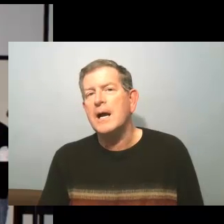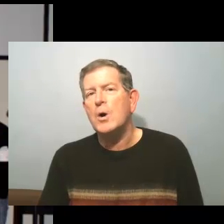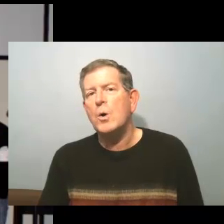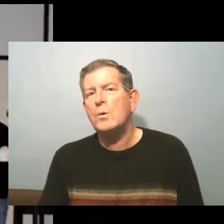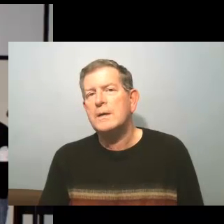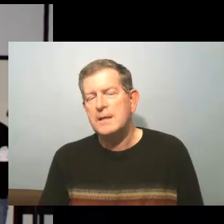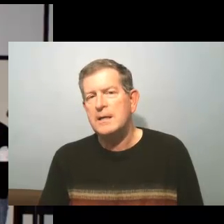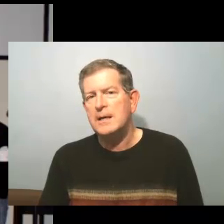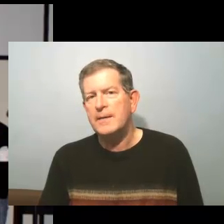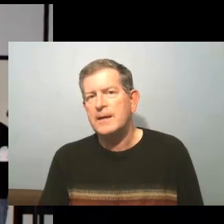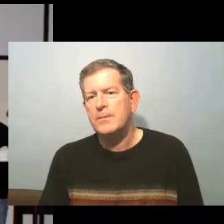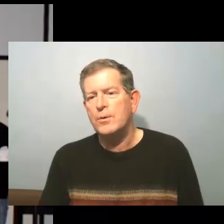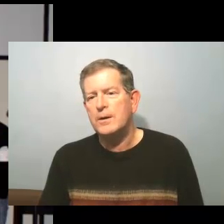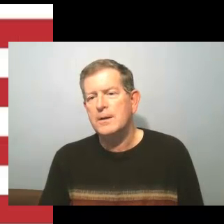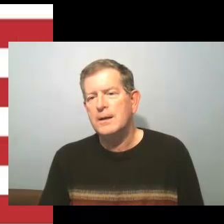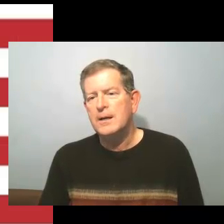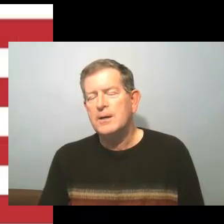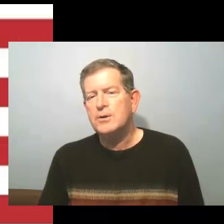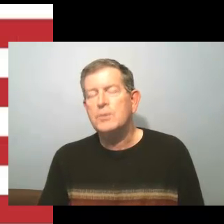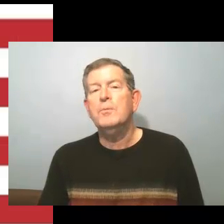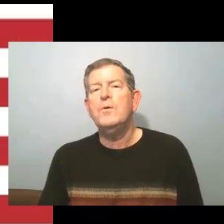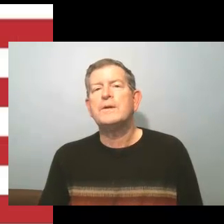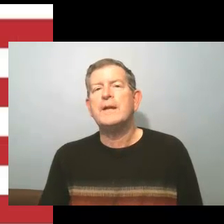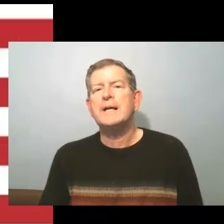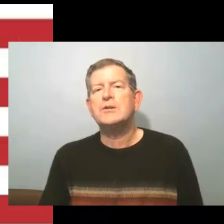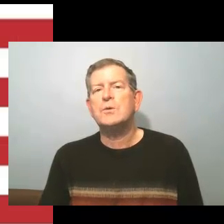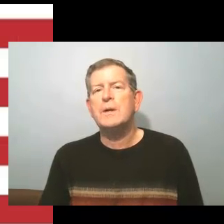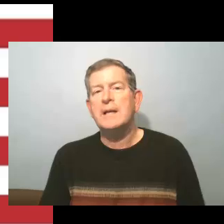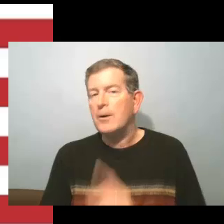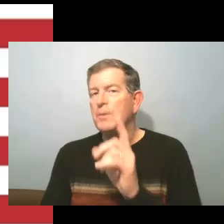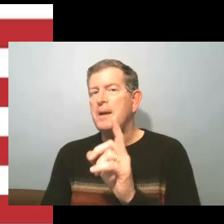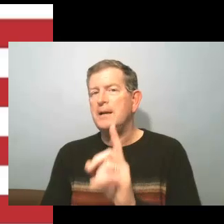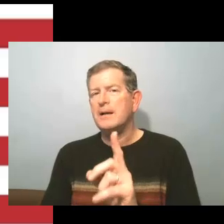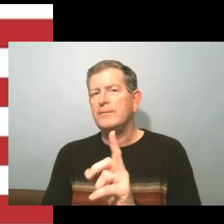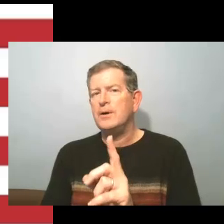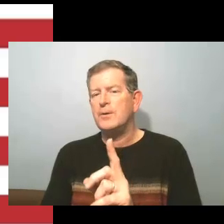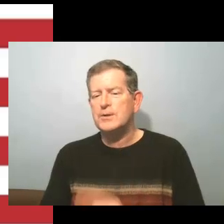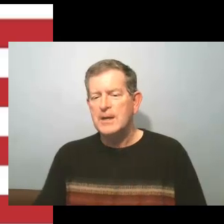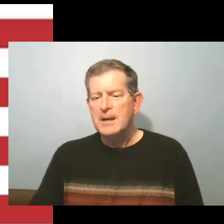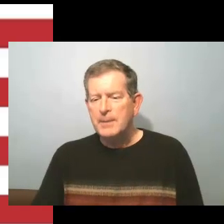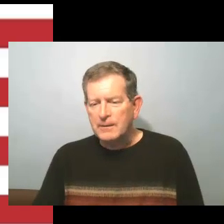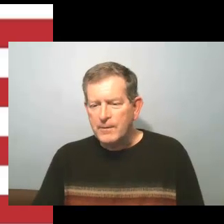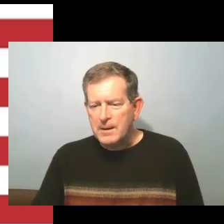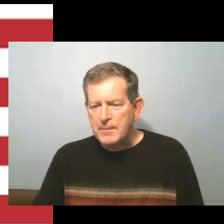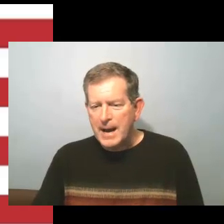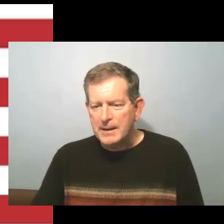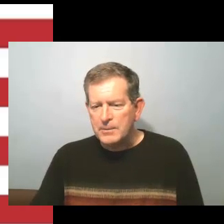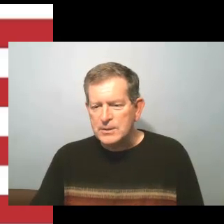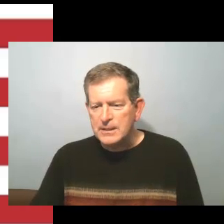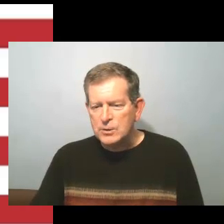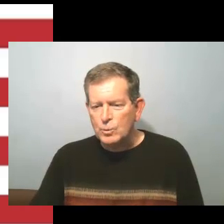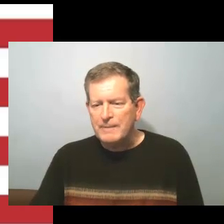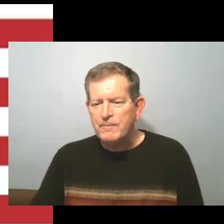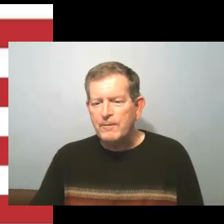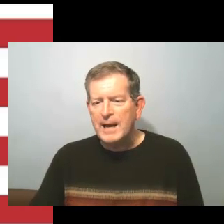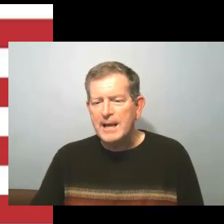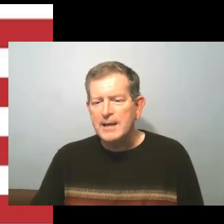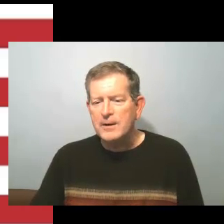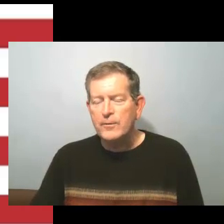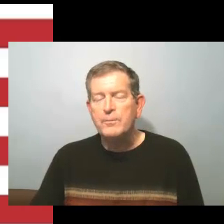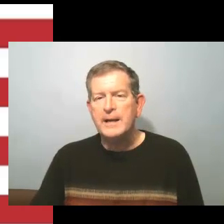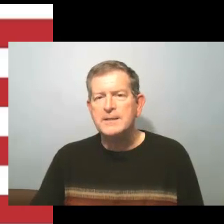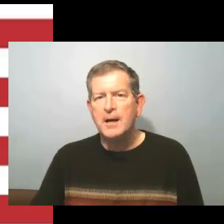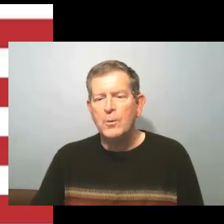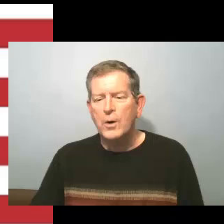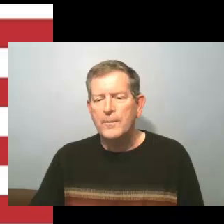right arrow key on the keyboard to move to the next screen. Now, you may not have noticed, but at the very bottom, you see this red flag